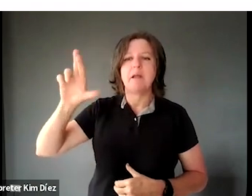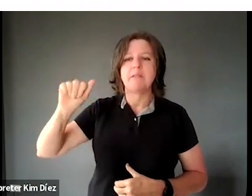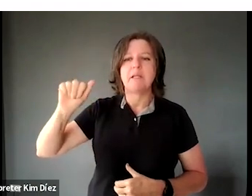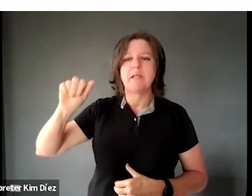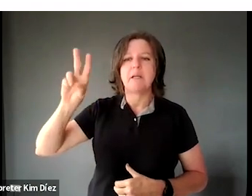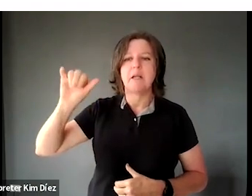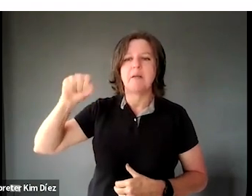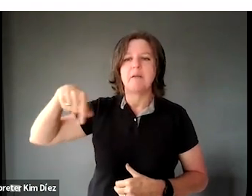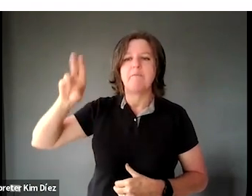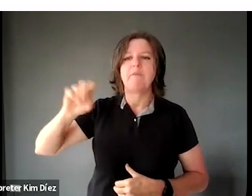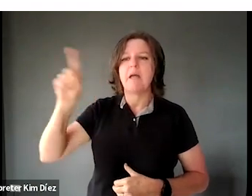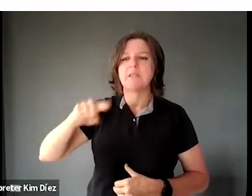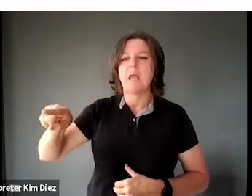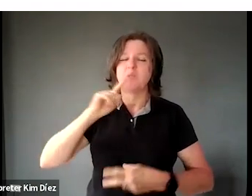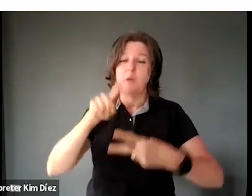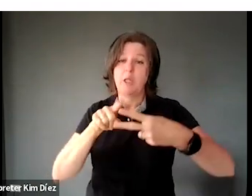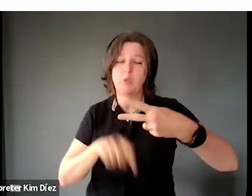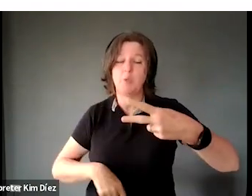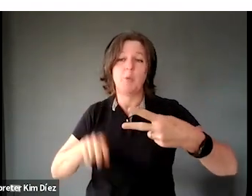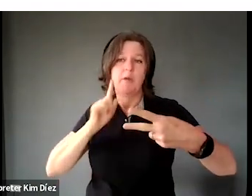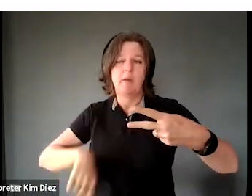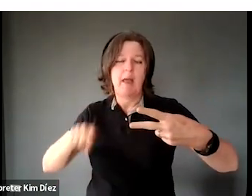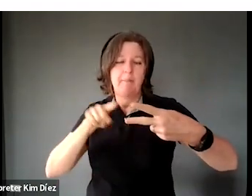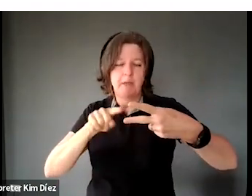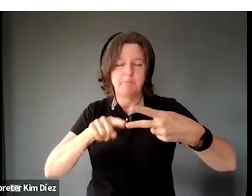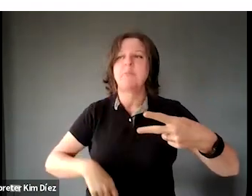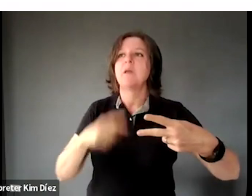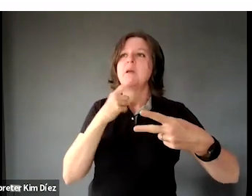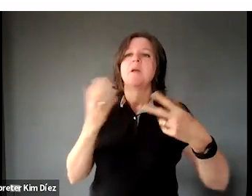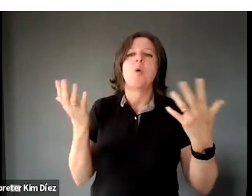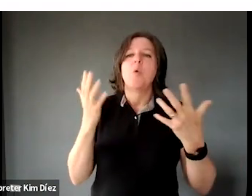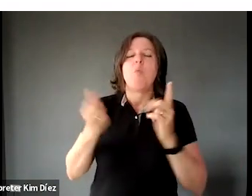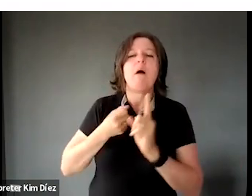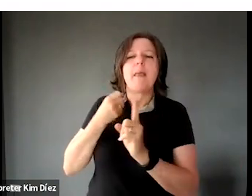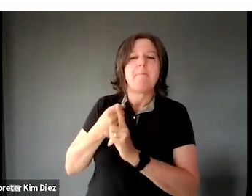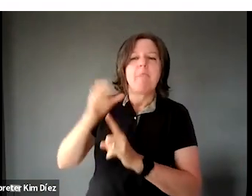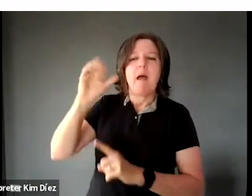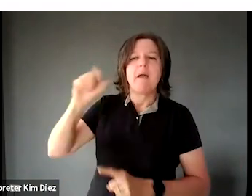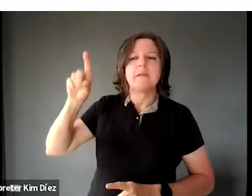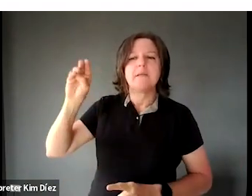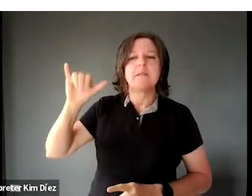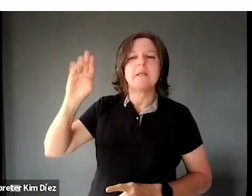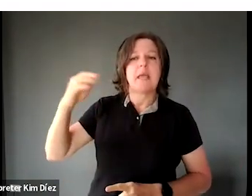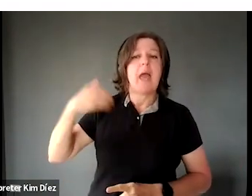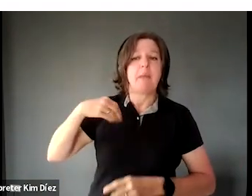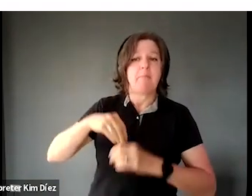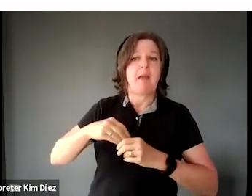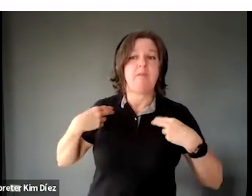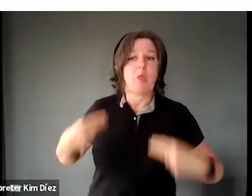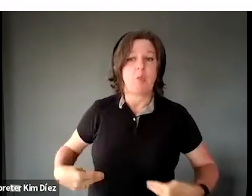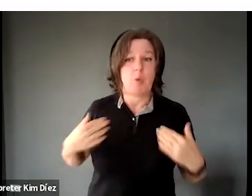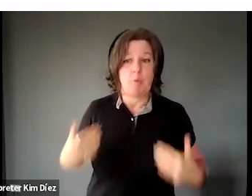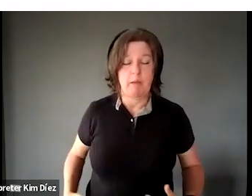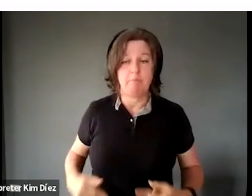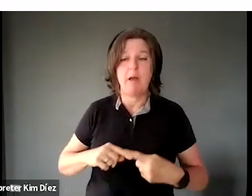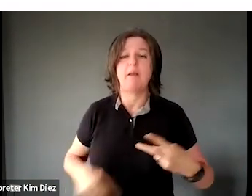Yadira Vasquez has two questions. I'm going to go to the second question. She asks, what are the effects